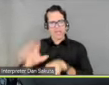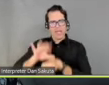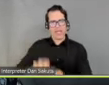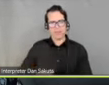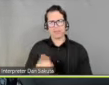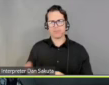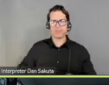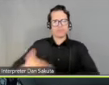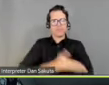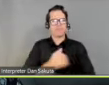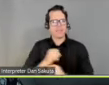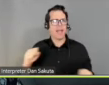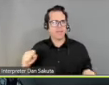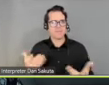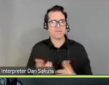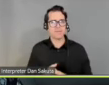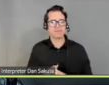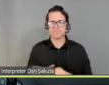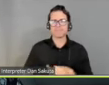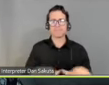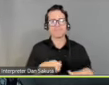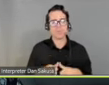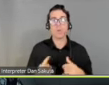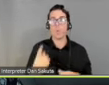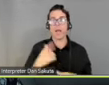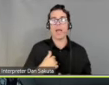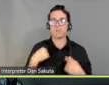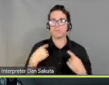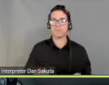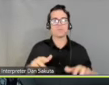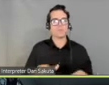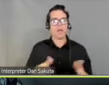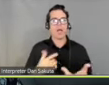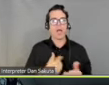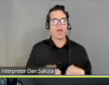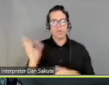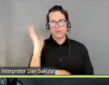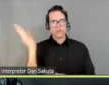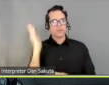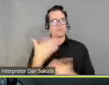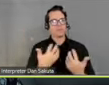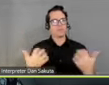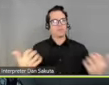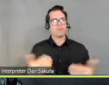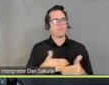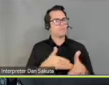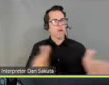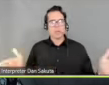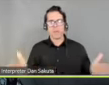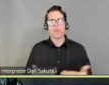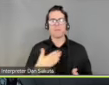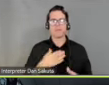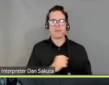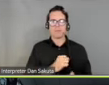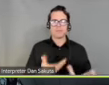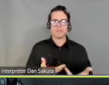their loved ones safe. So one of the things that I've been doing a lot is speaking to the public, speaking to colleagues about